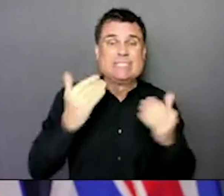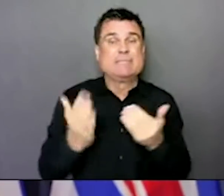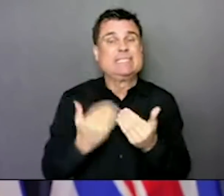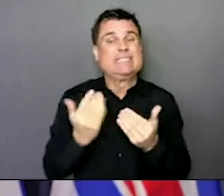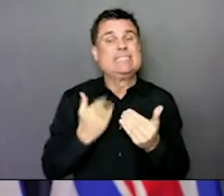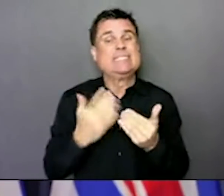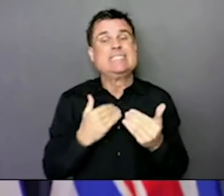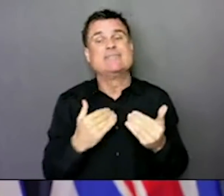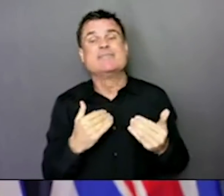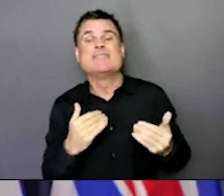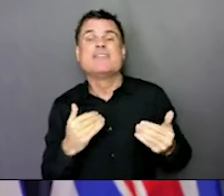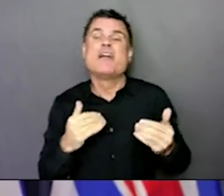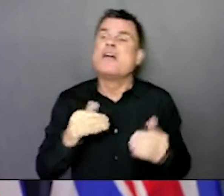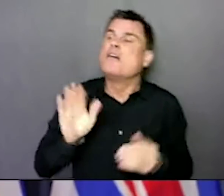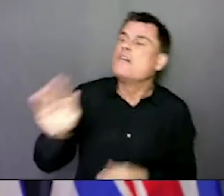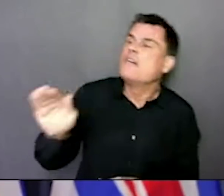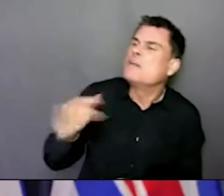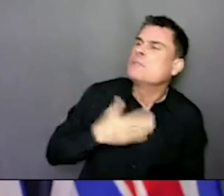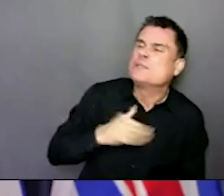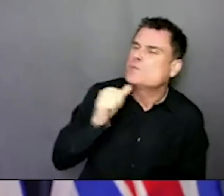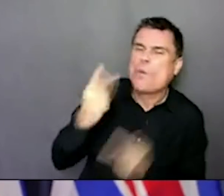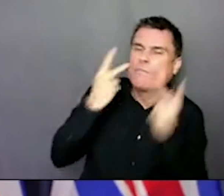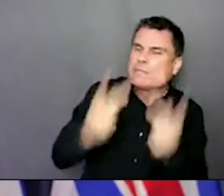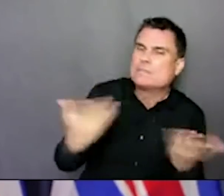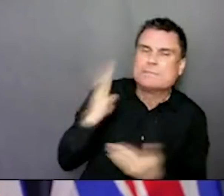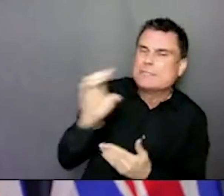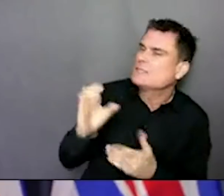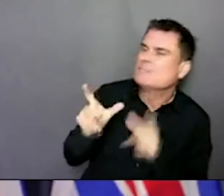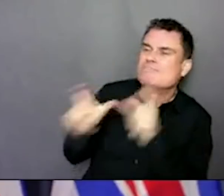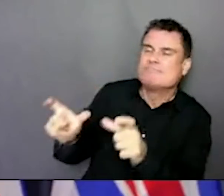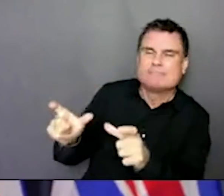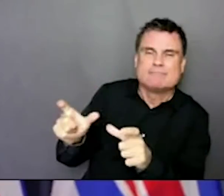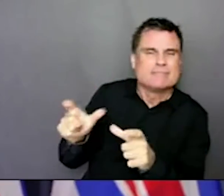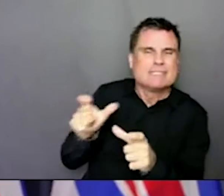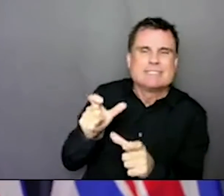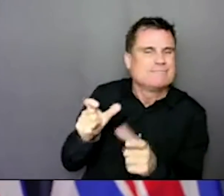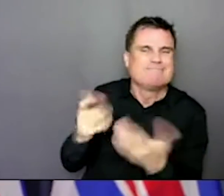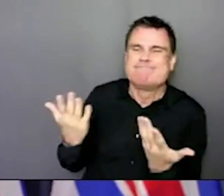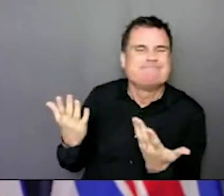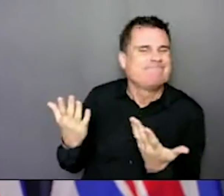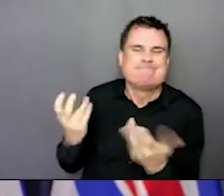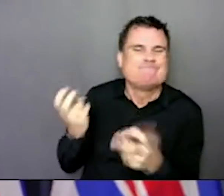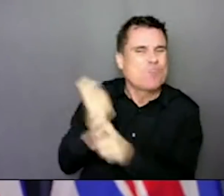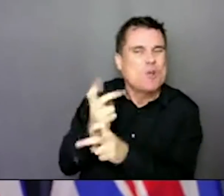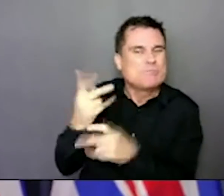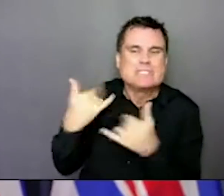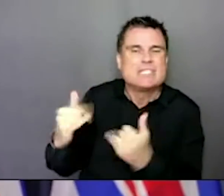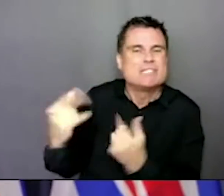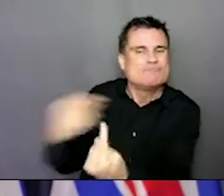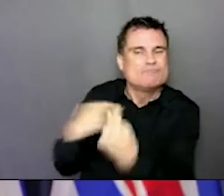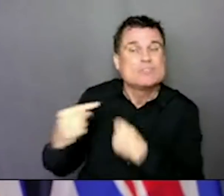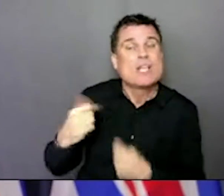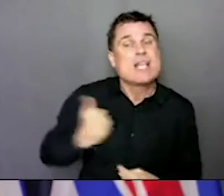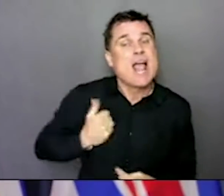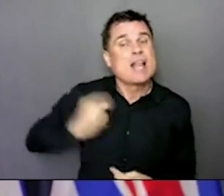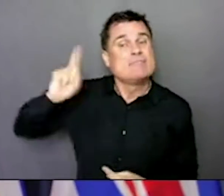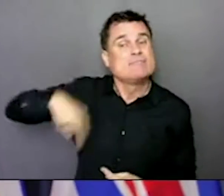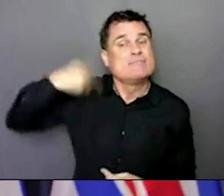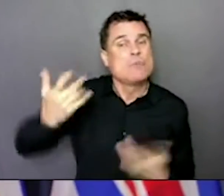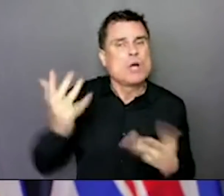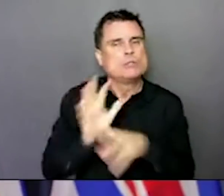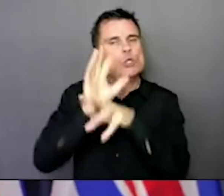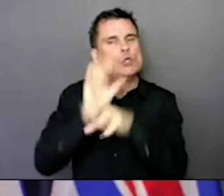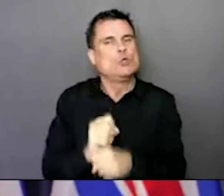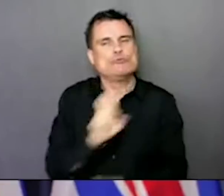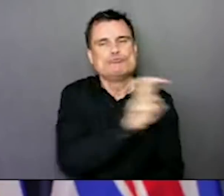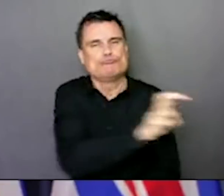That's not part and parcel of who we are as Canadians. Other premiers have expressed a similar view. We want to make sure people stay home,